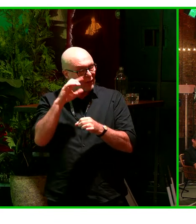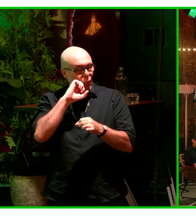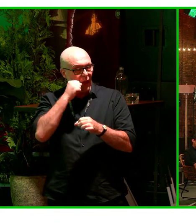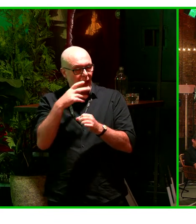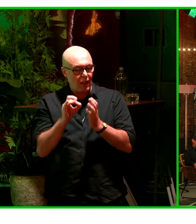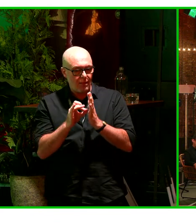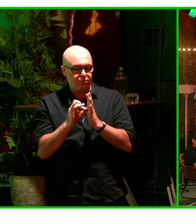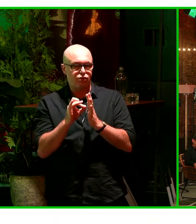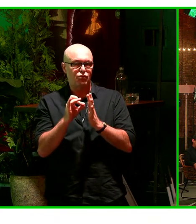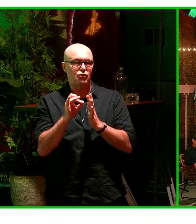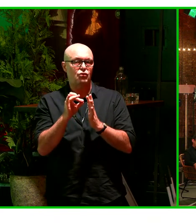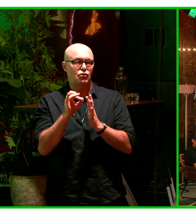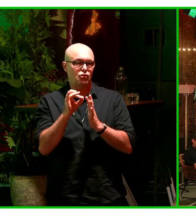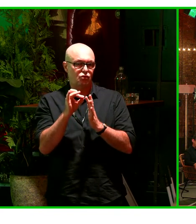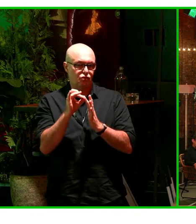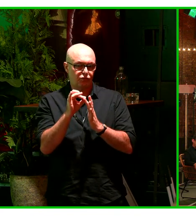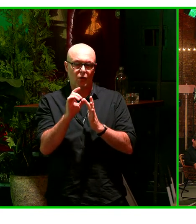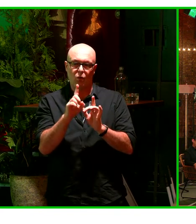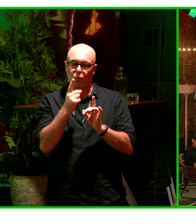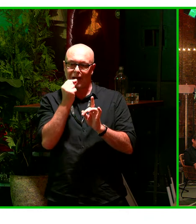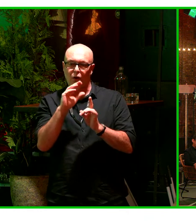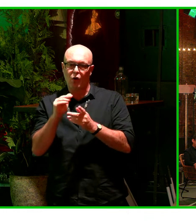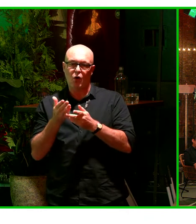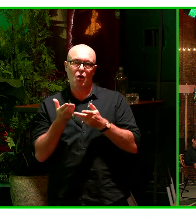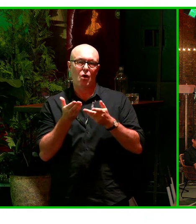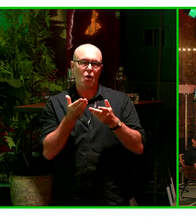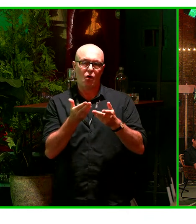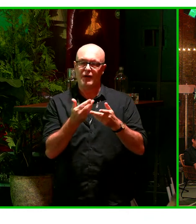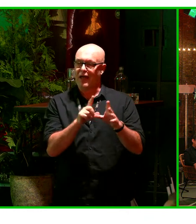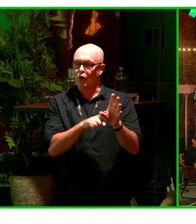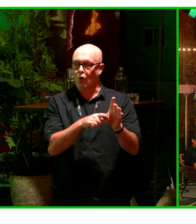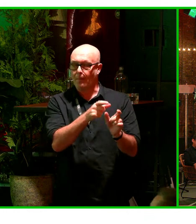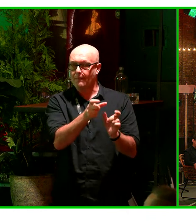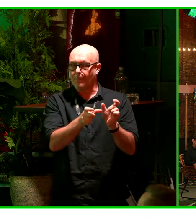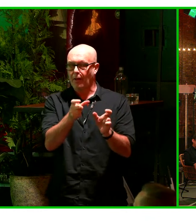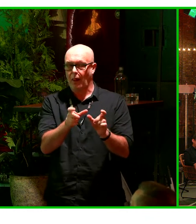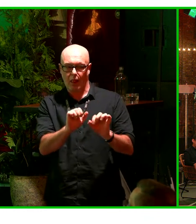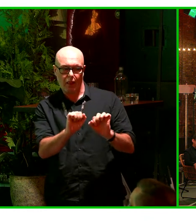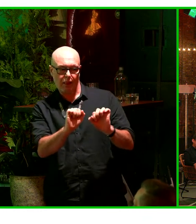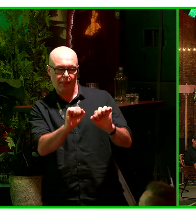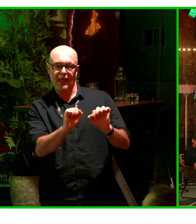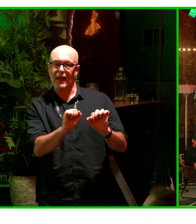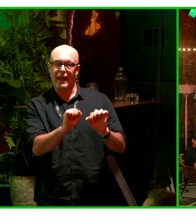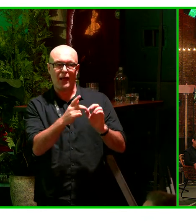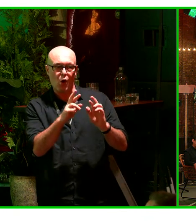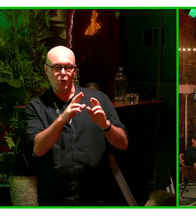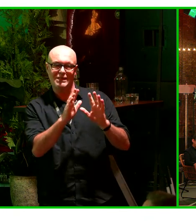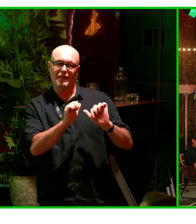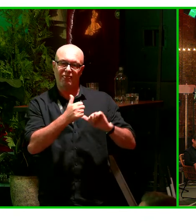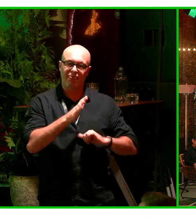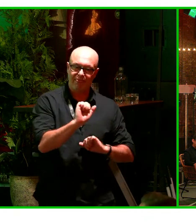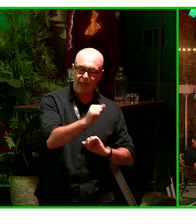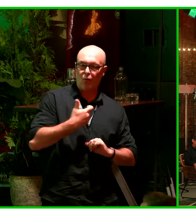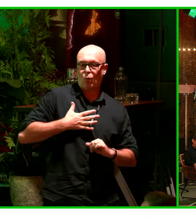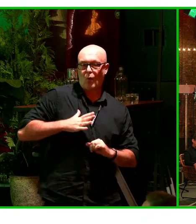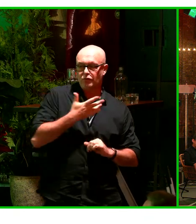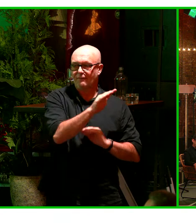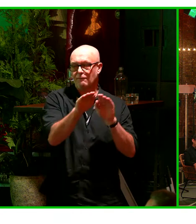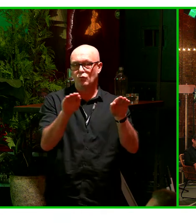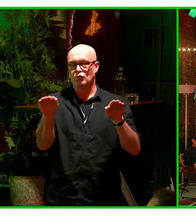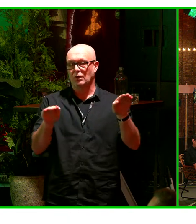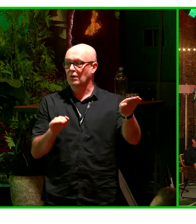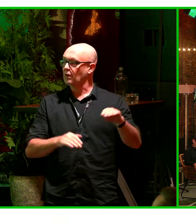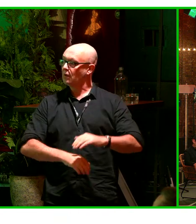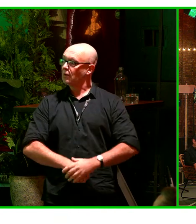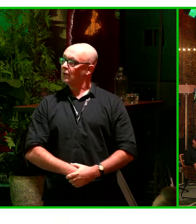improve what we can offer young people in their hopes and desires for the future. So for instance, I don't know if you saw it